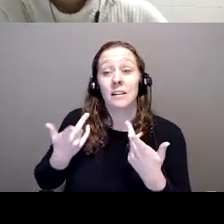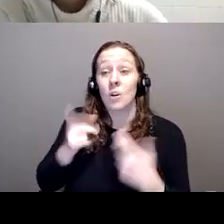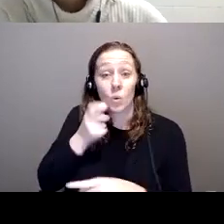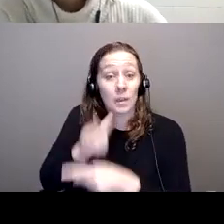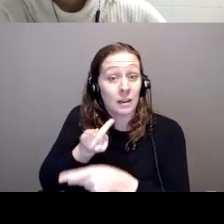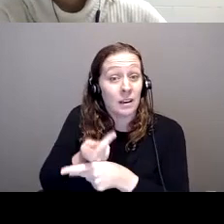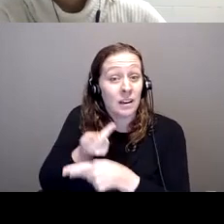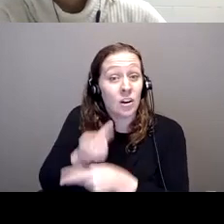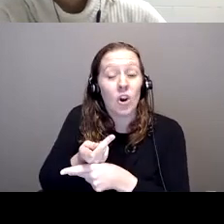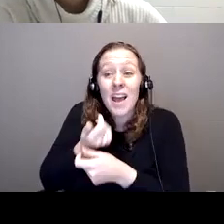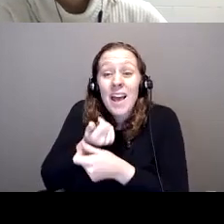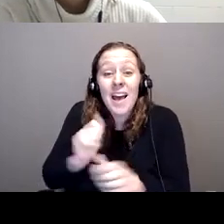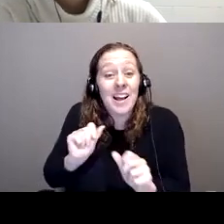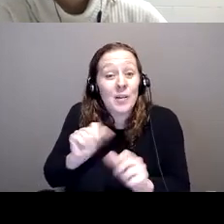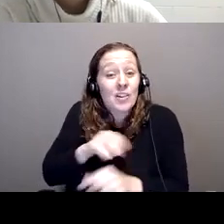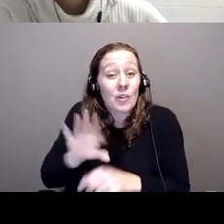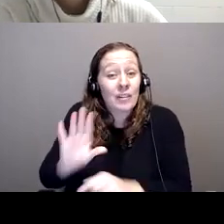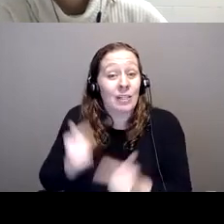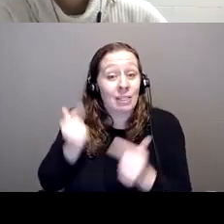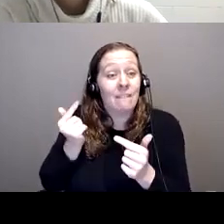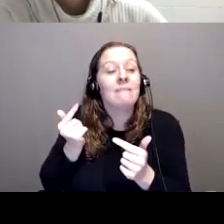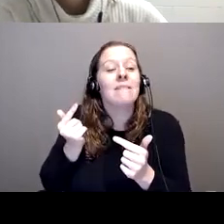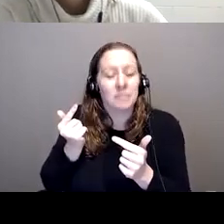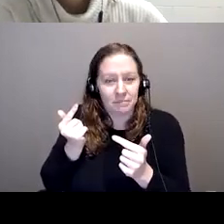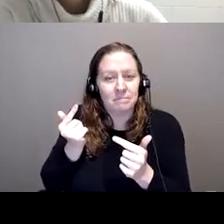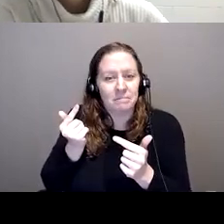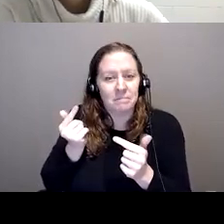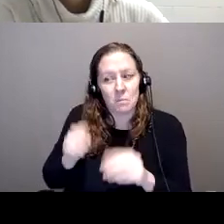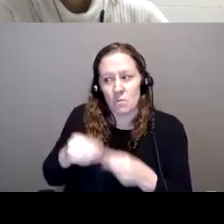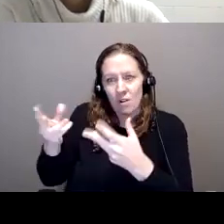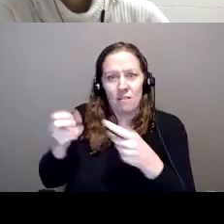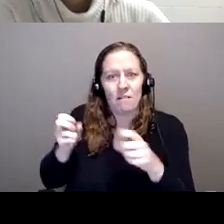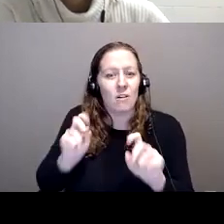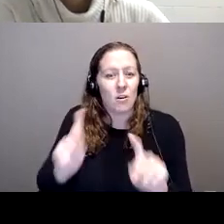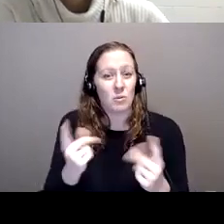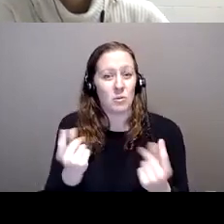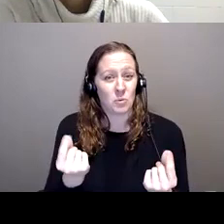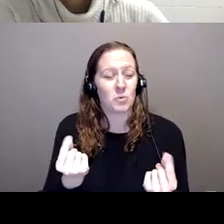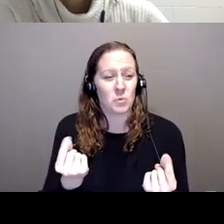caregivers, anyone in their lives, an opportunity to